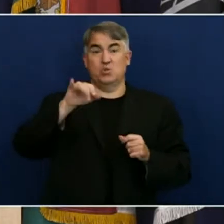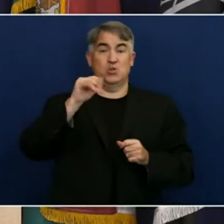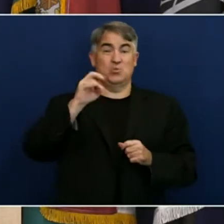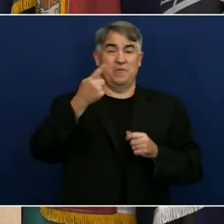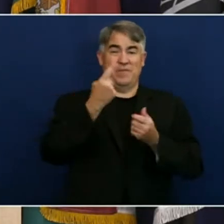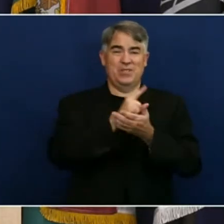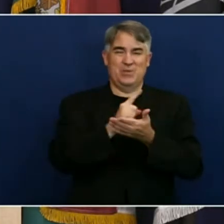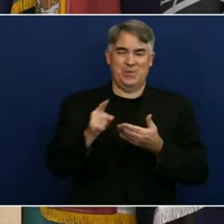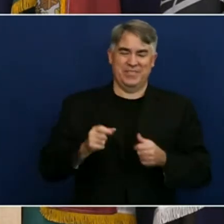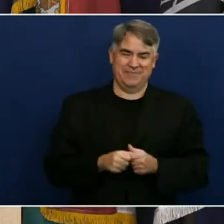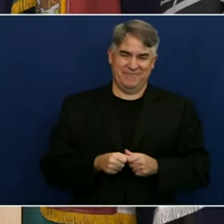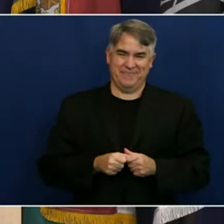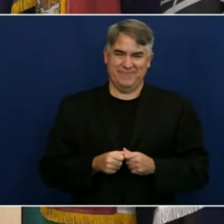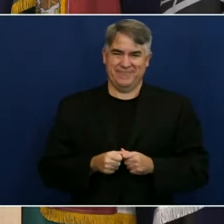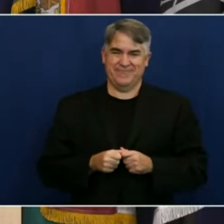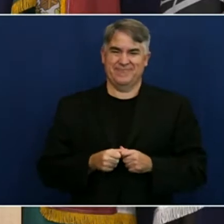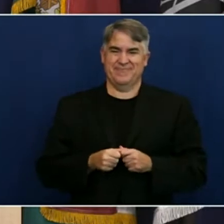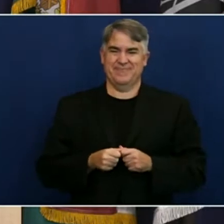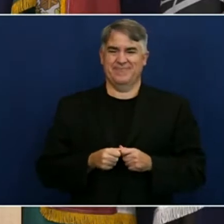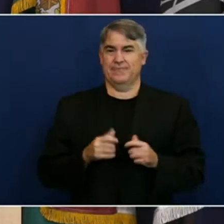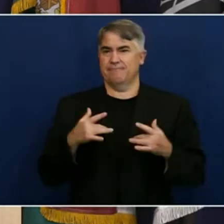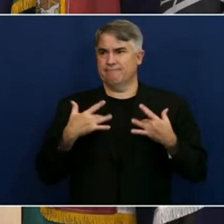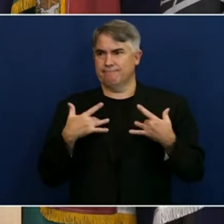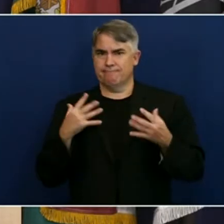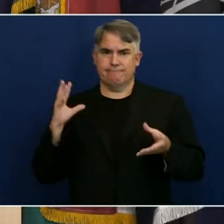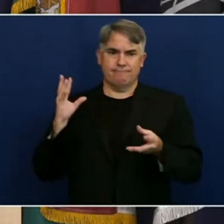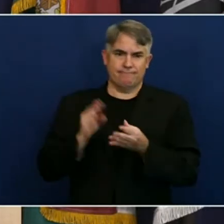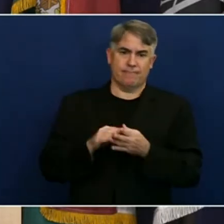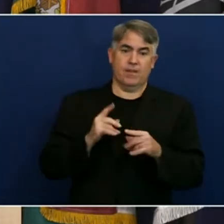the post-June 15th transition